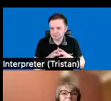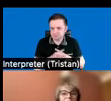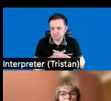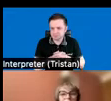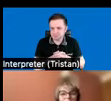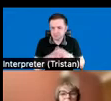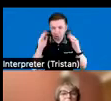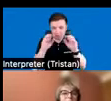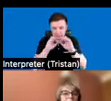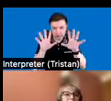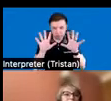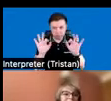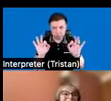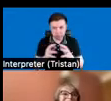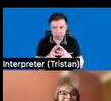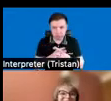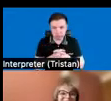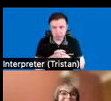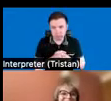Hopefully that clarified.